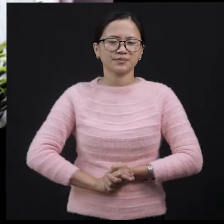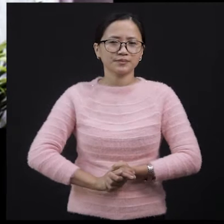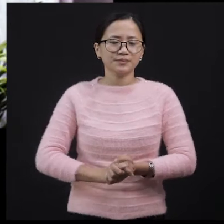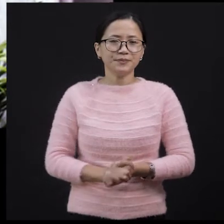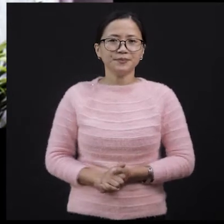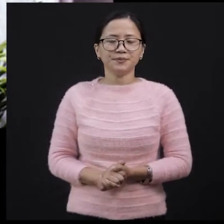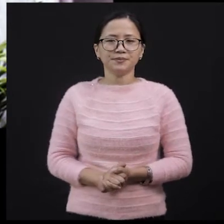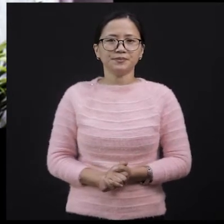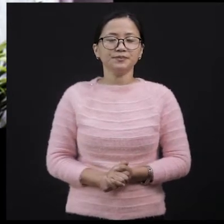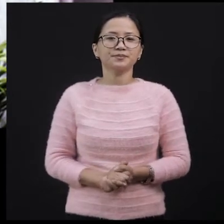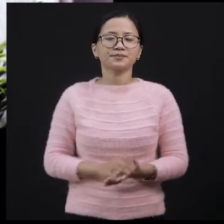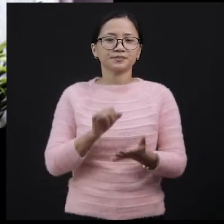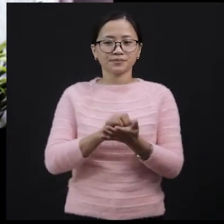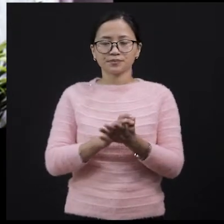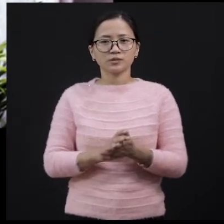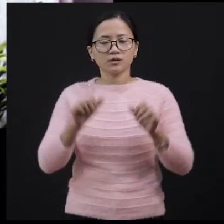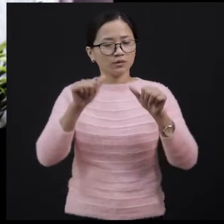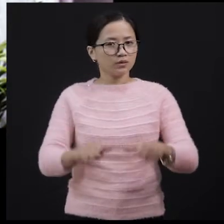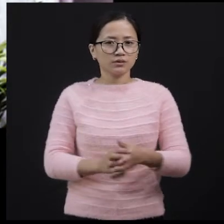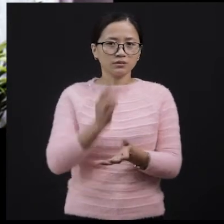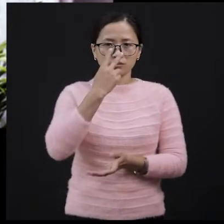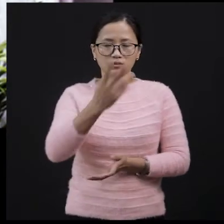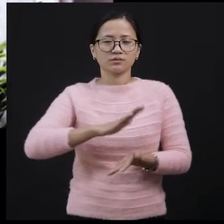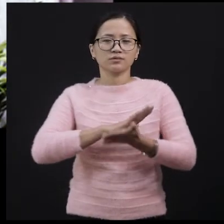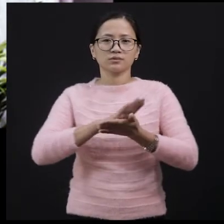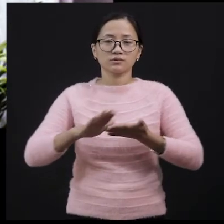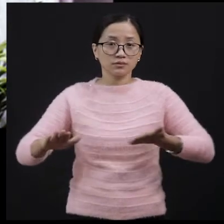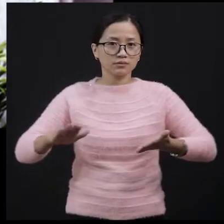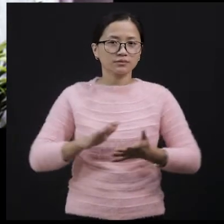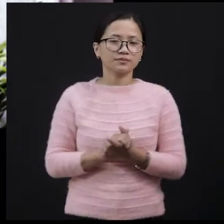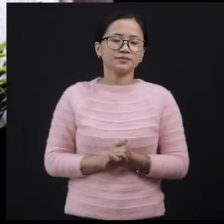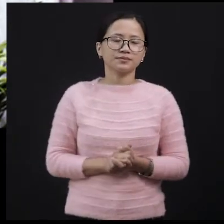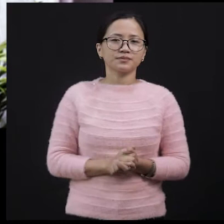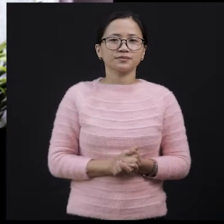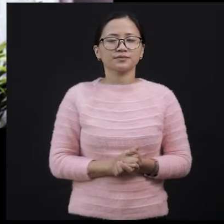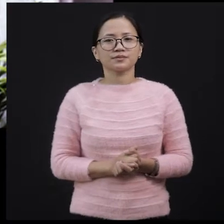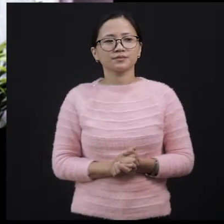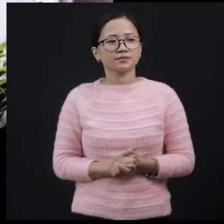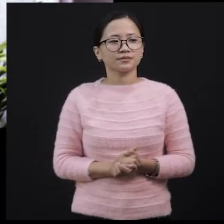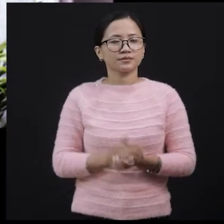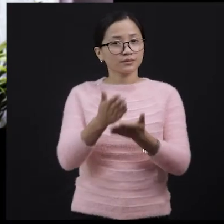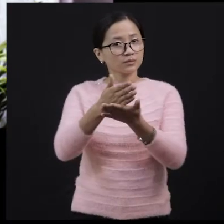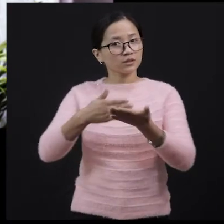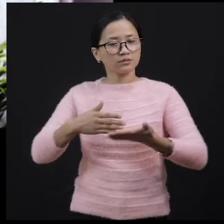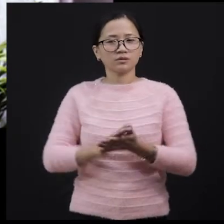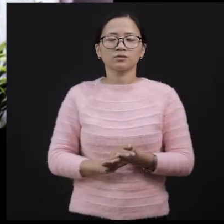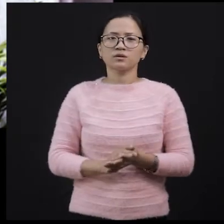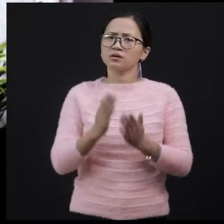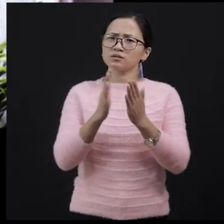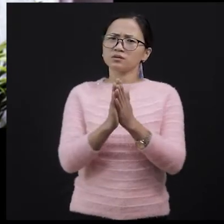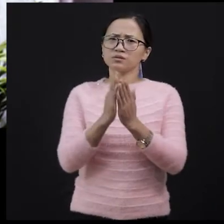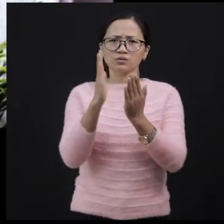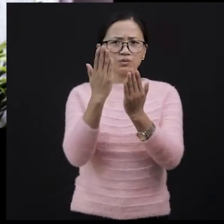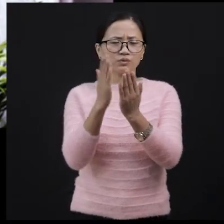completely. That's why we are able to see clearly. So apart from this window glass,